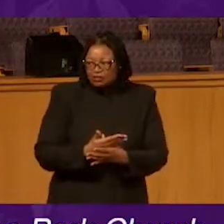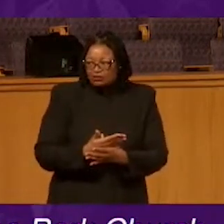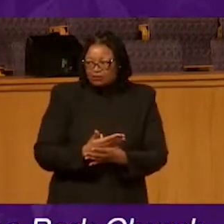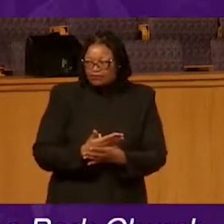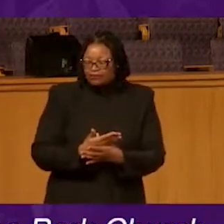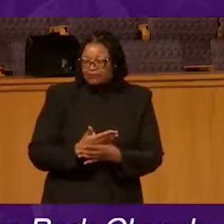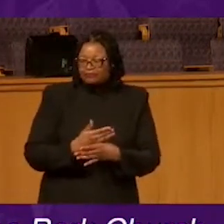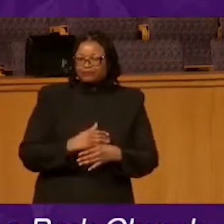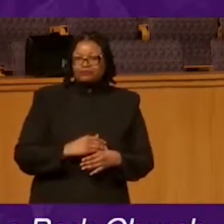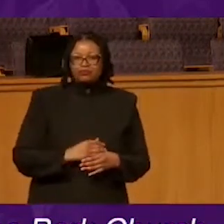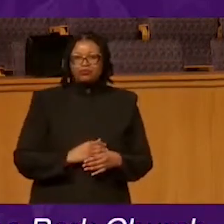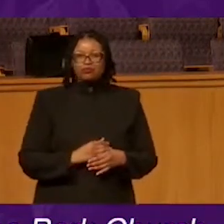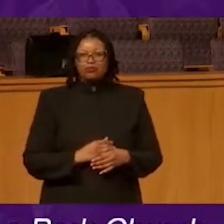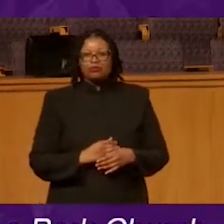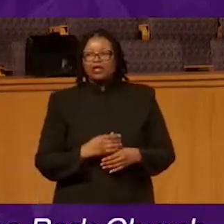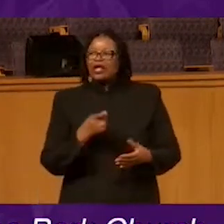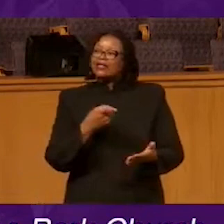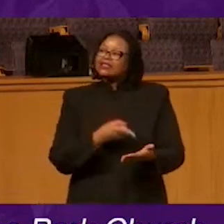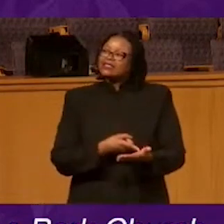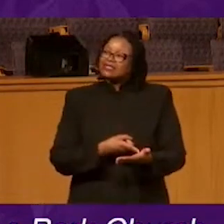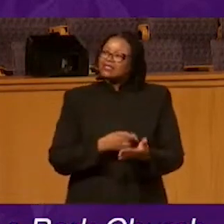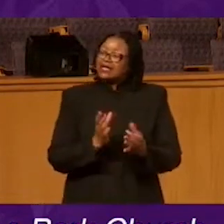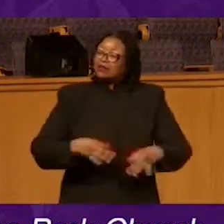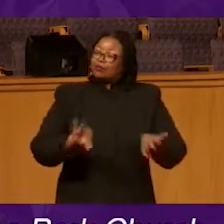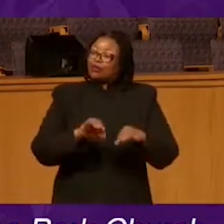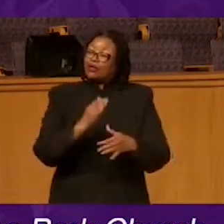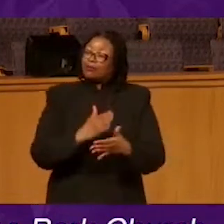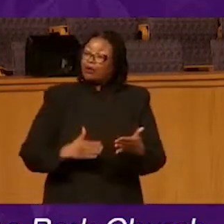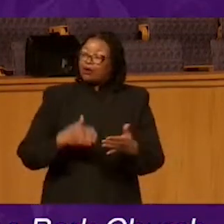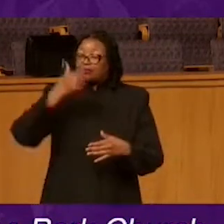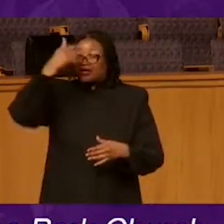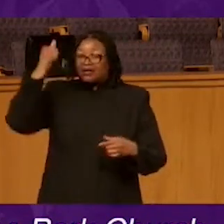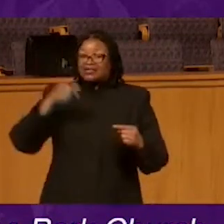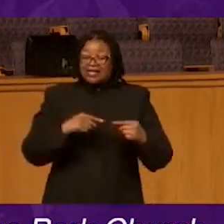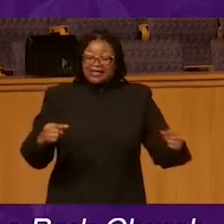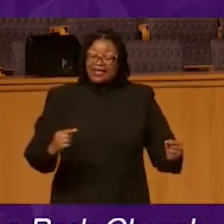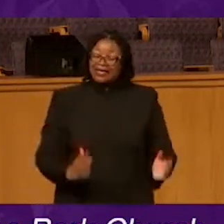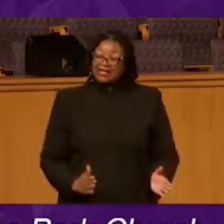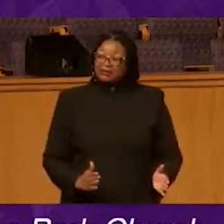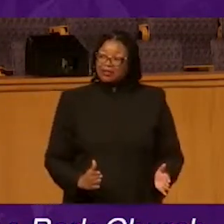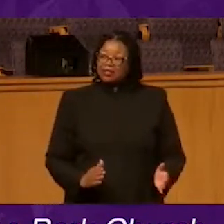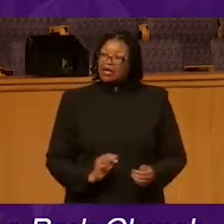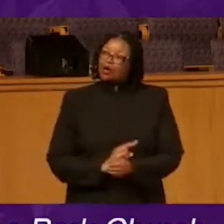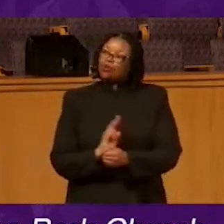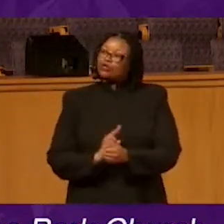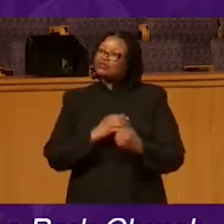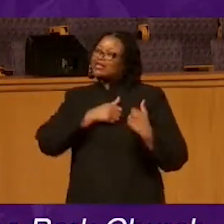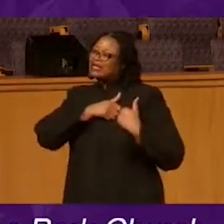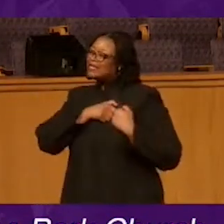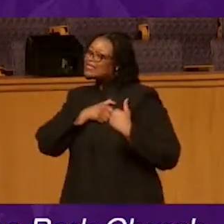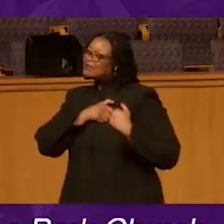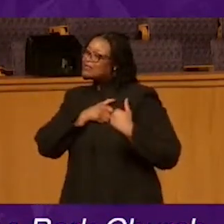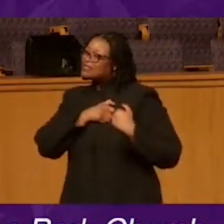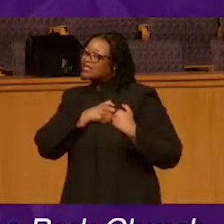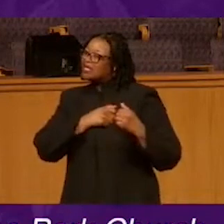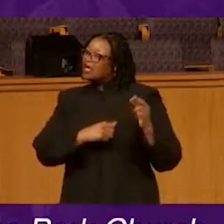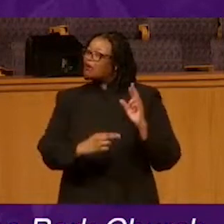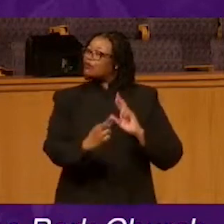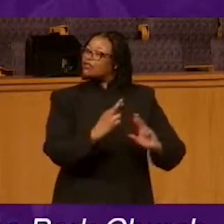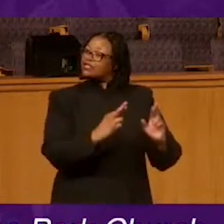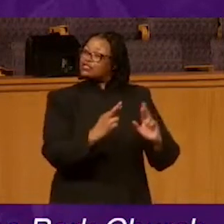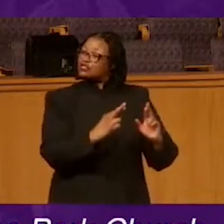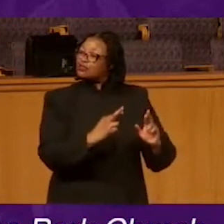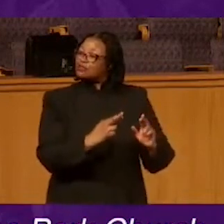subterfuge. My friends, this is a crucial point because the enemy will often use the intimacy of relations